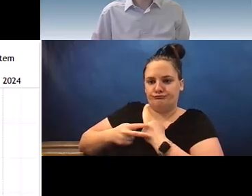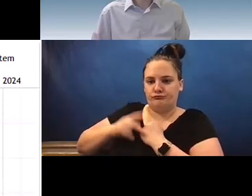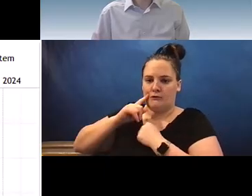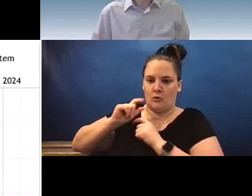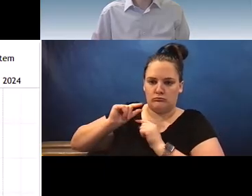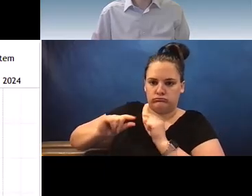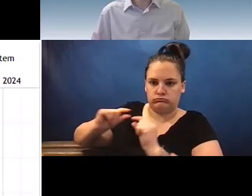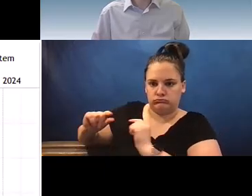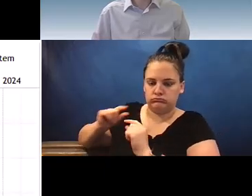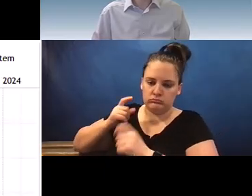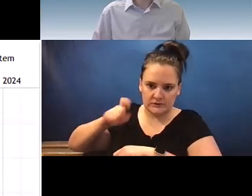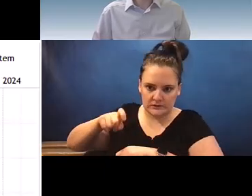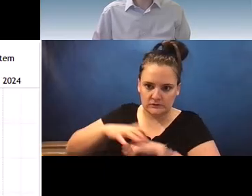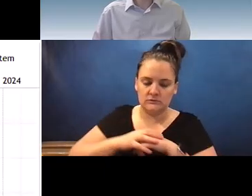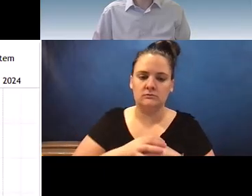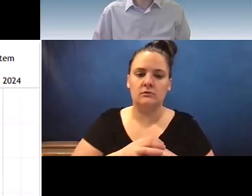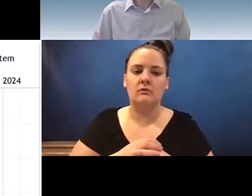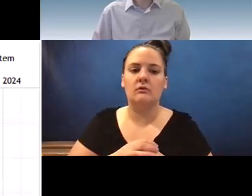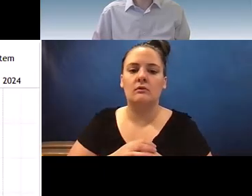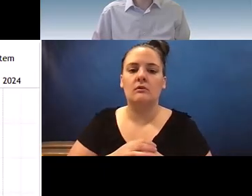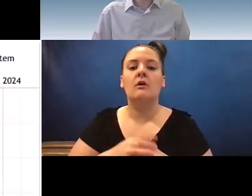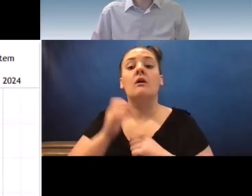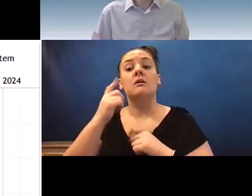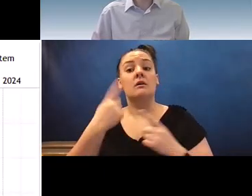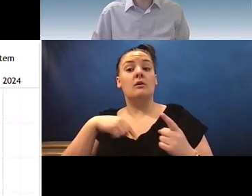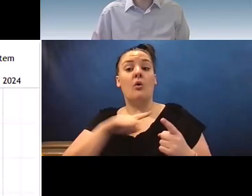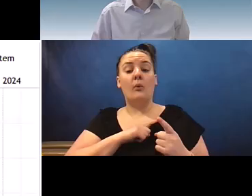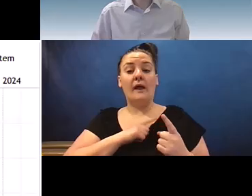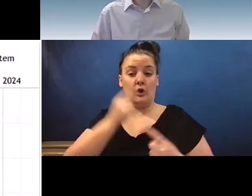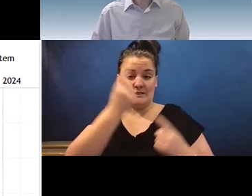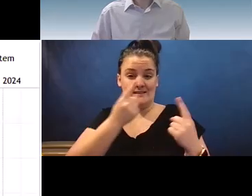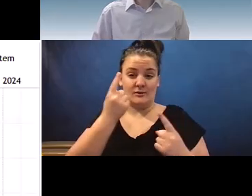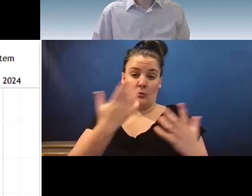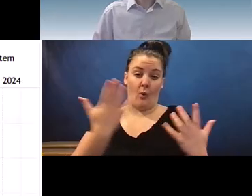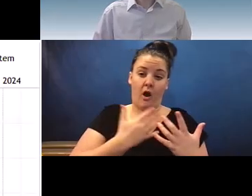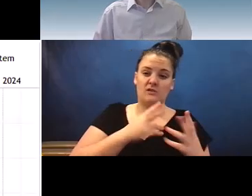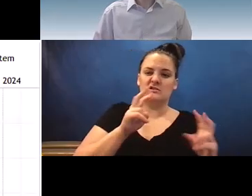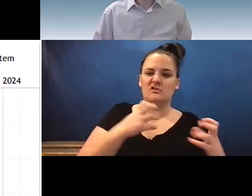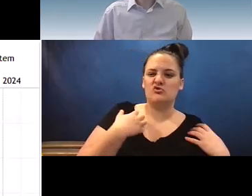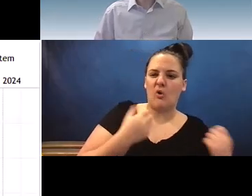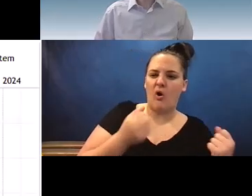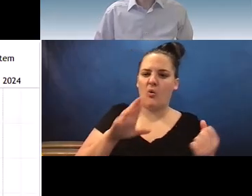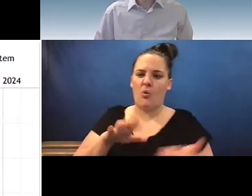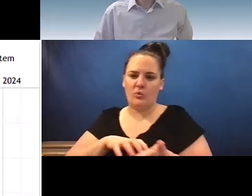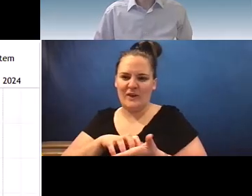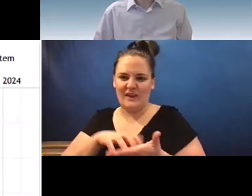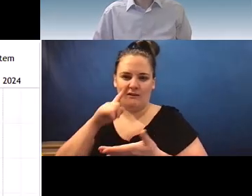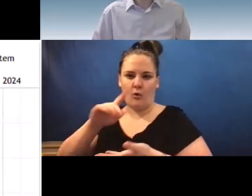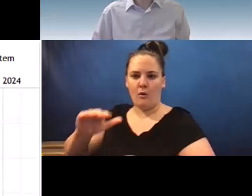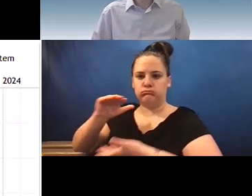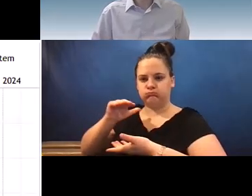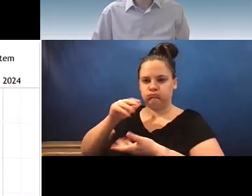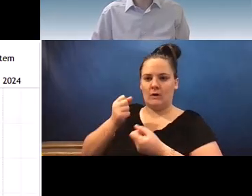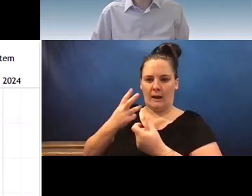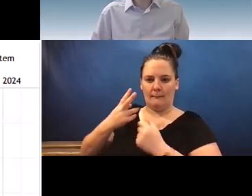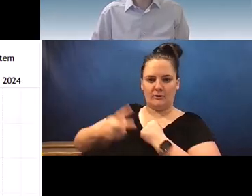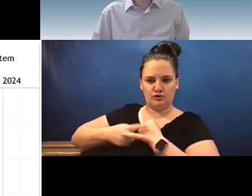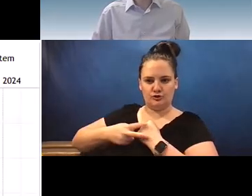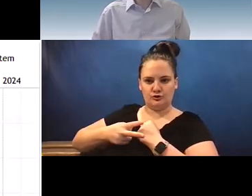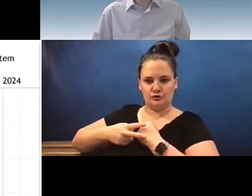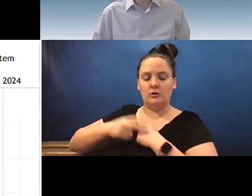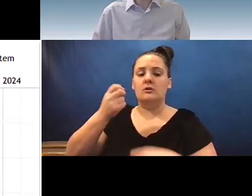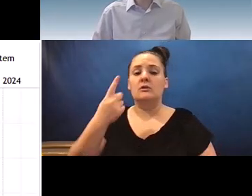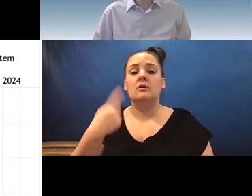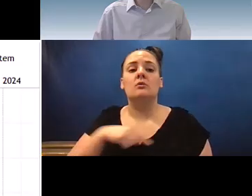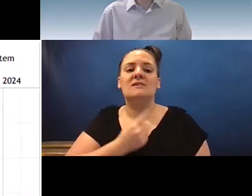measures and what are considered strong and weak positions for them. For days cash on hand, S&P indicates that around